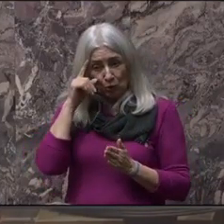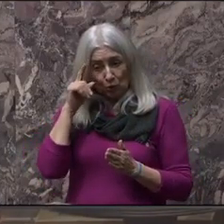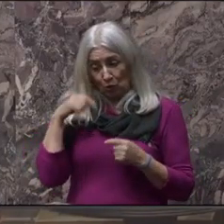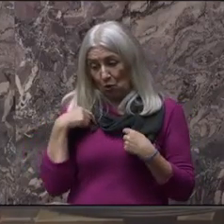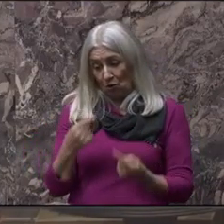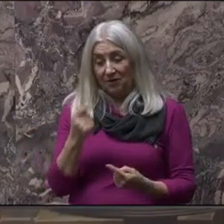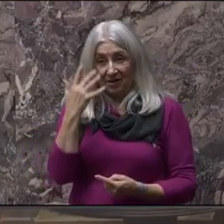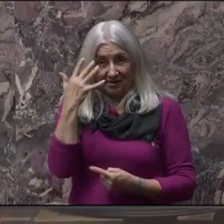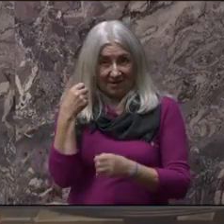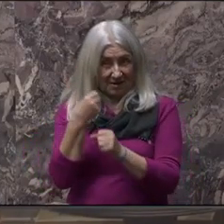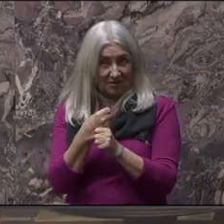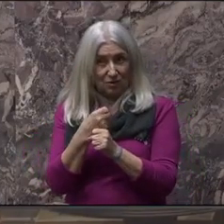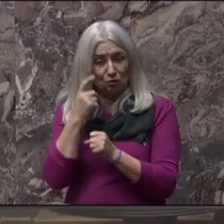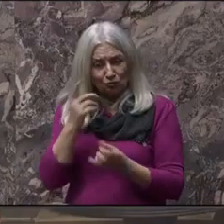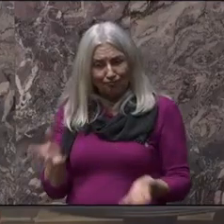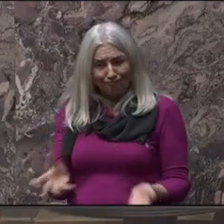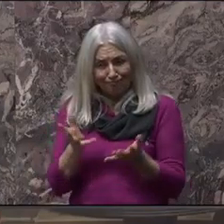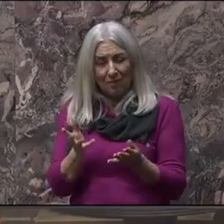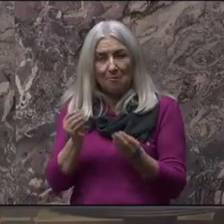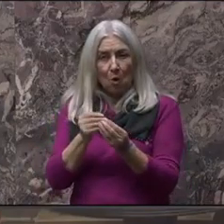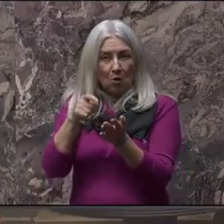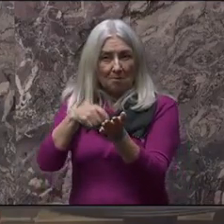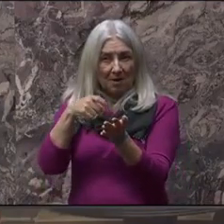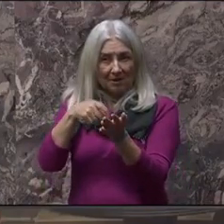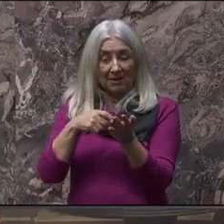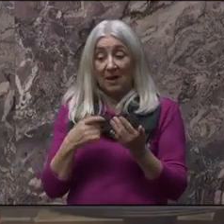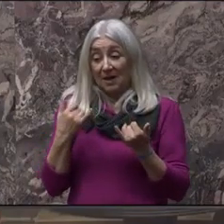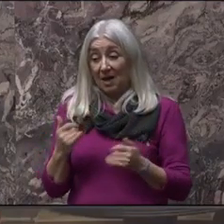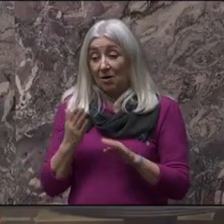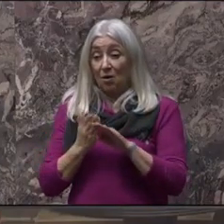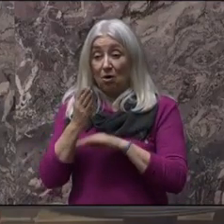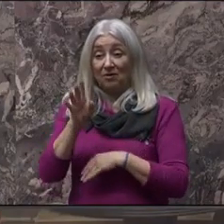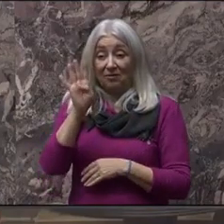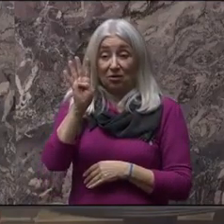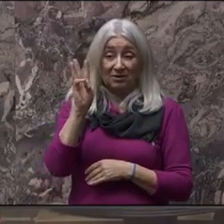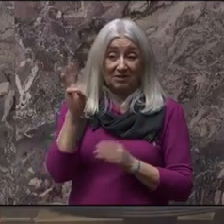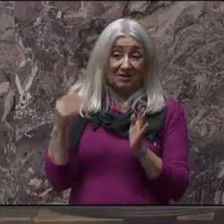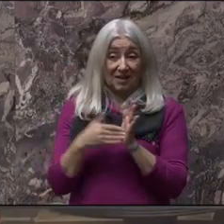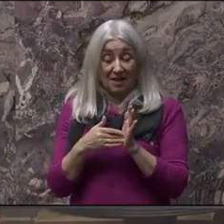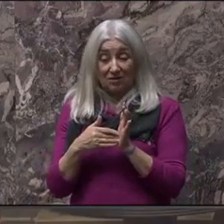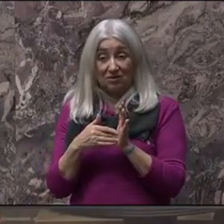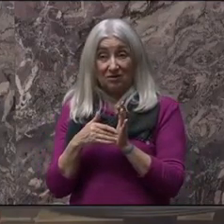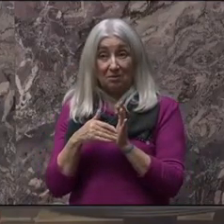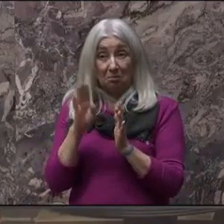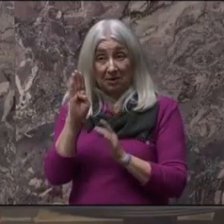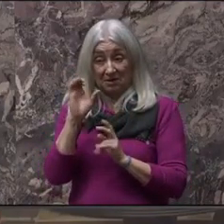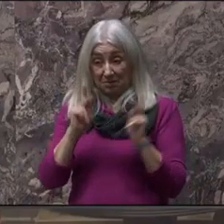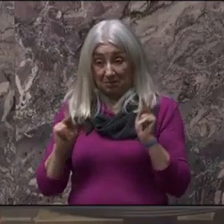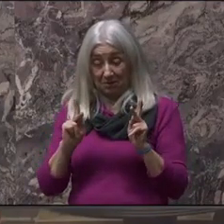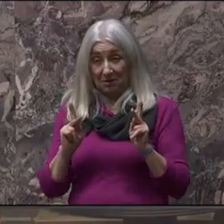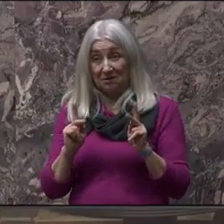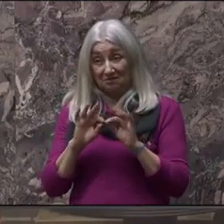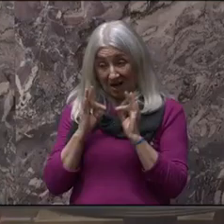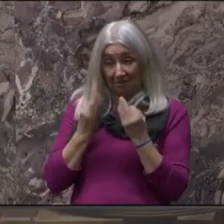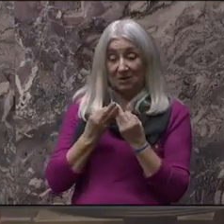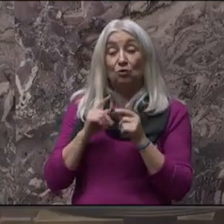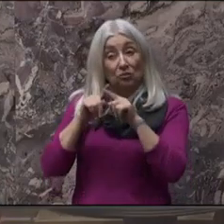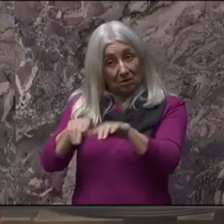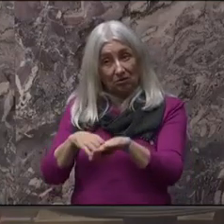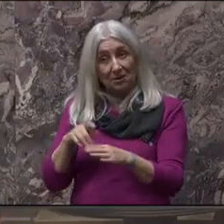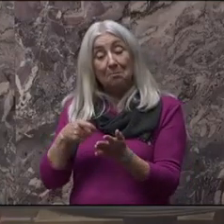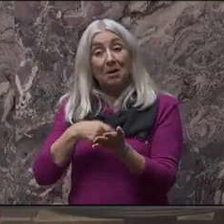the last 5 years. More than 46,000 British Columbians and their families rely on